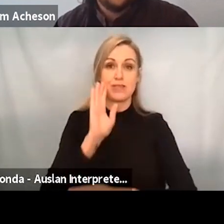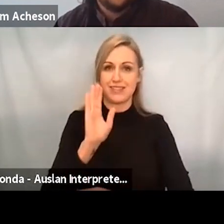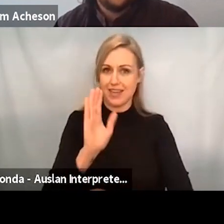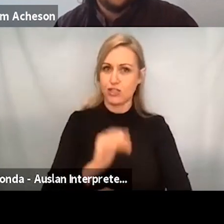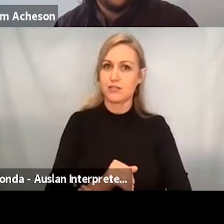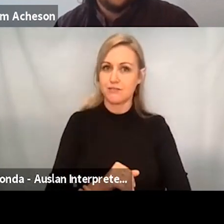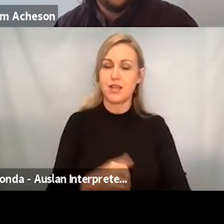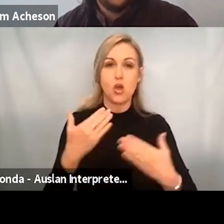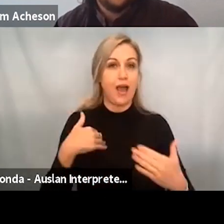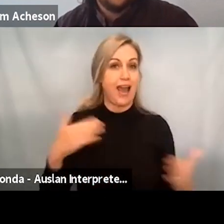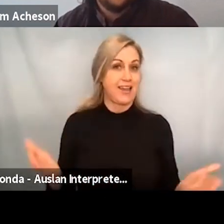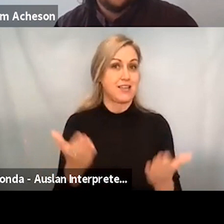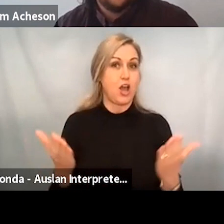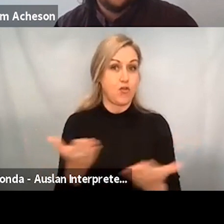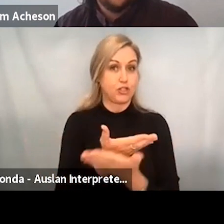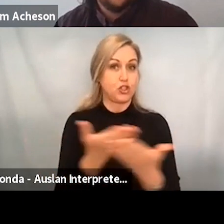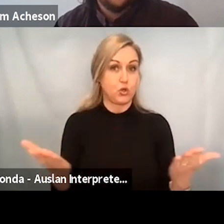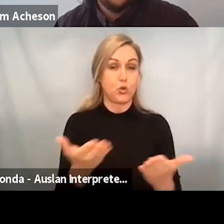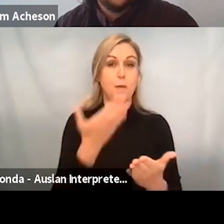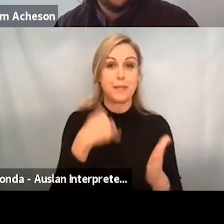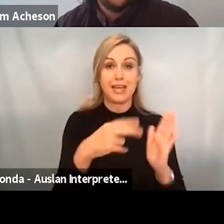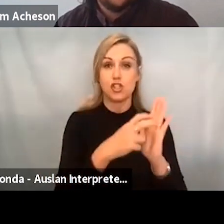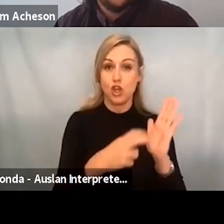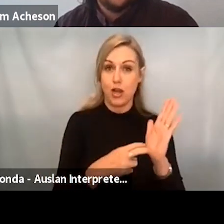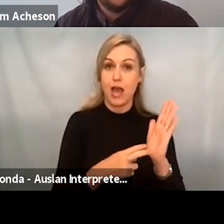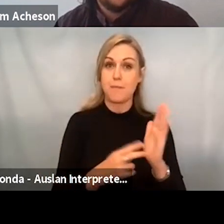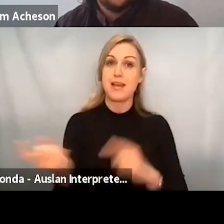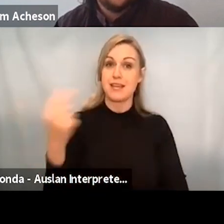you to sign up and come back